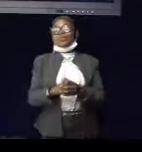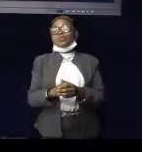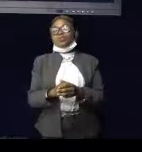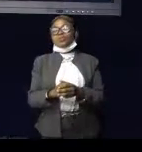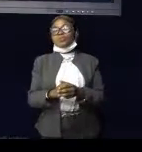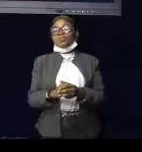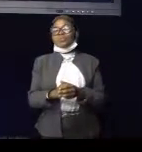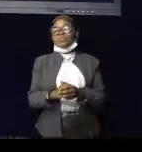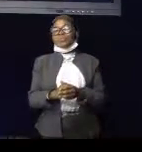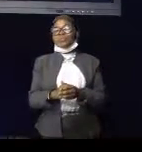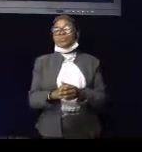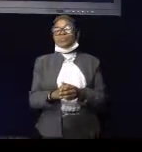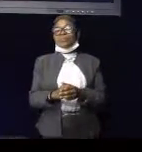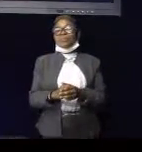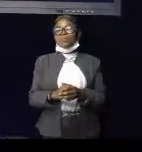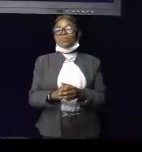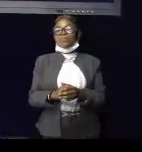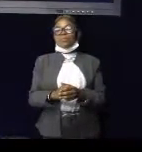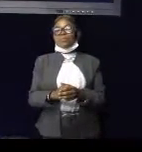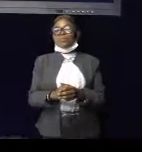younger brother.